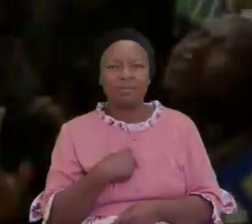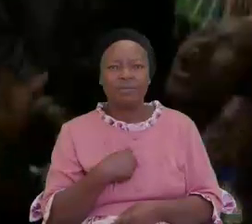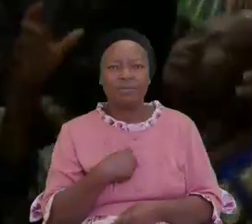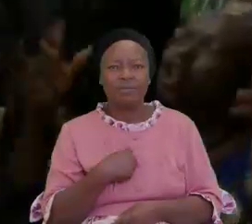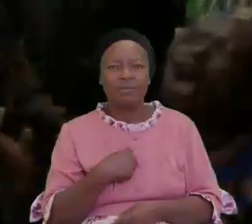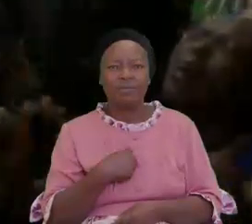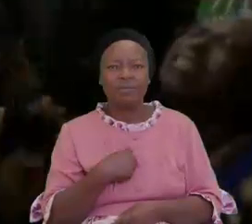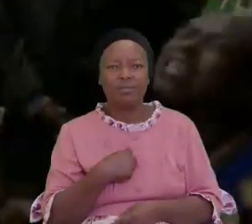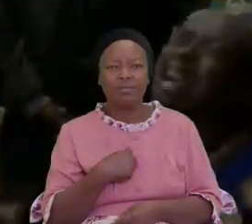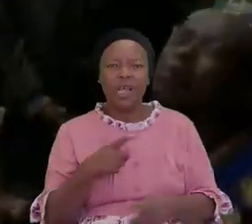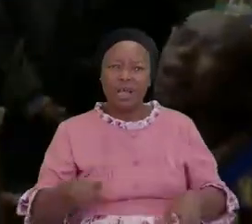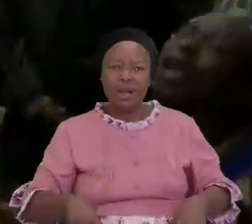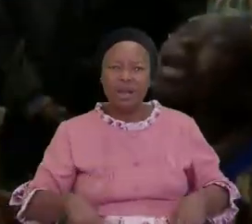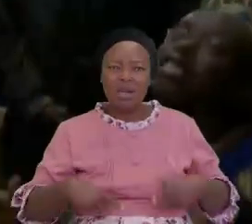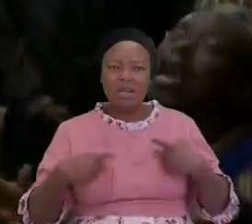Living with power,